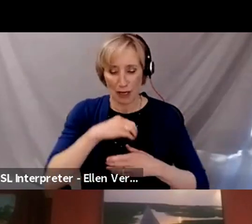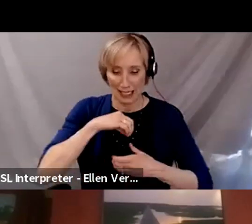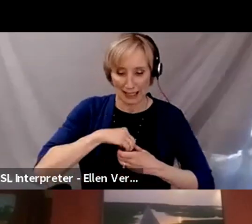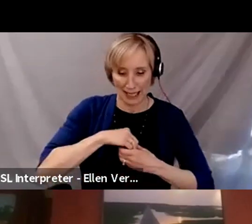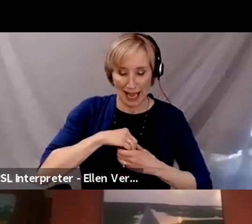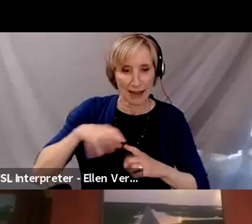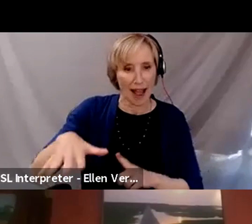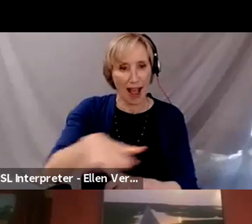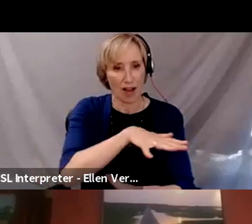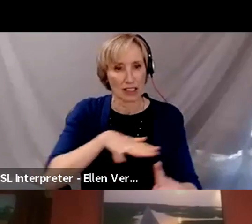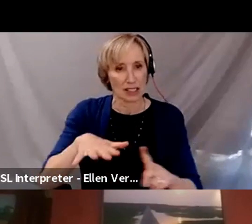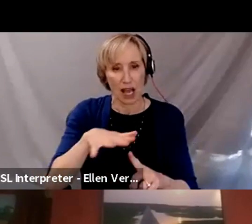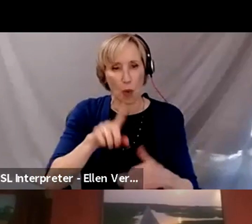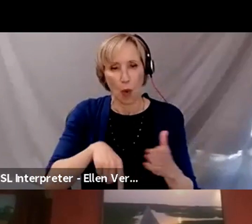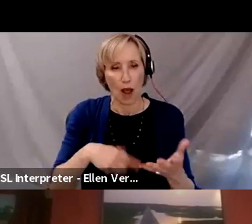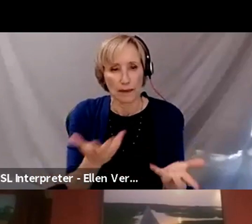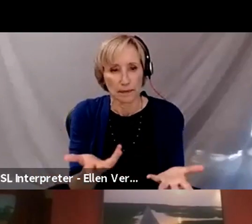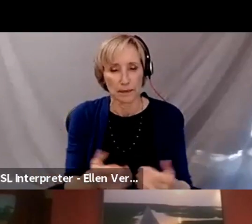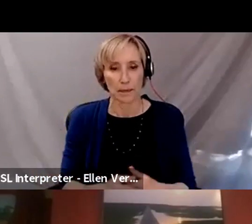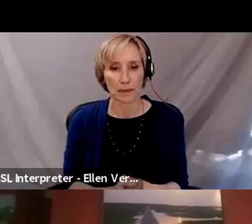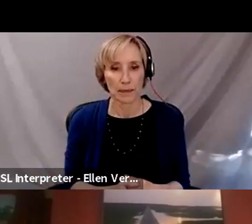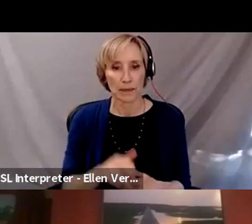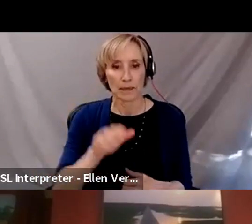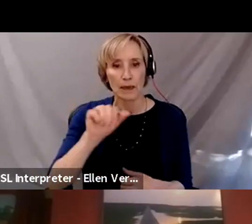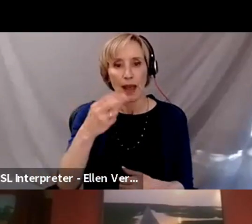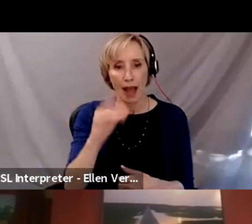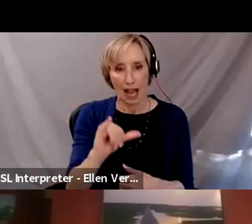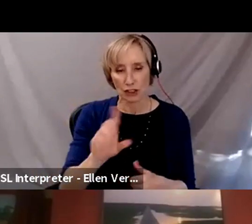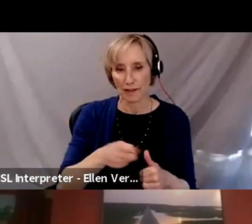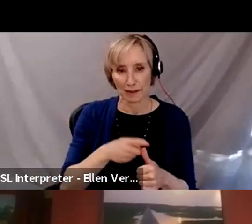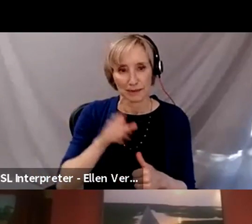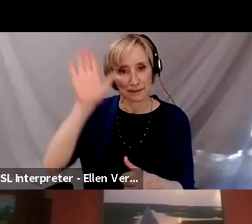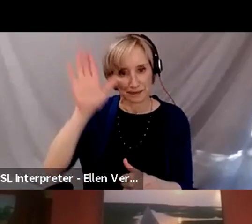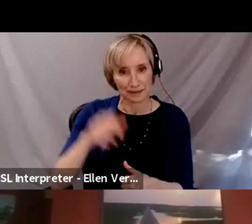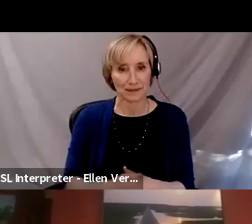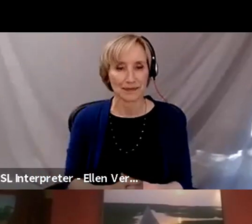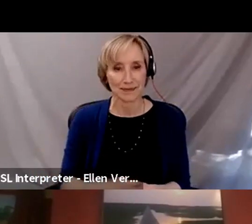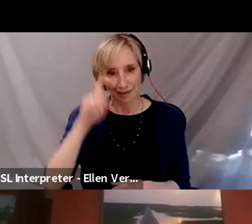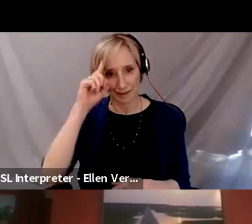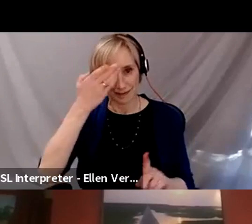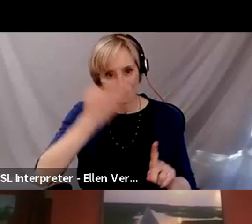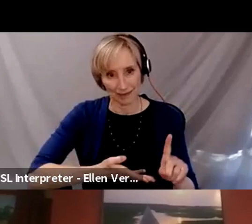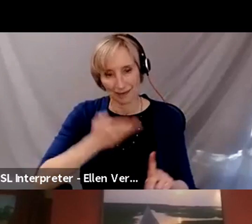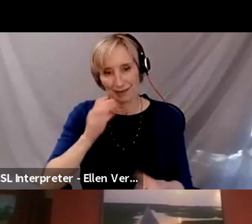And I'll ask, Ashley, would you like to go first? Sure. Hi, this is Ashley.